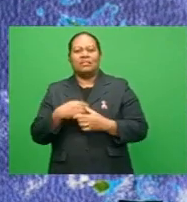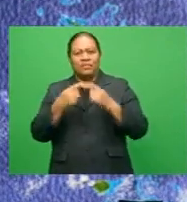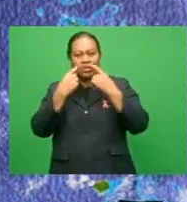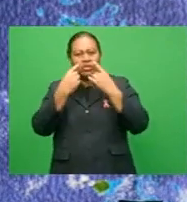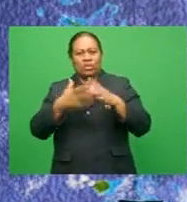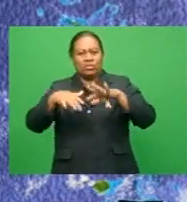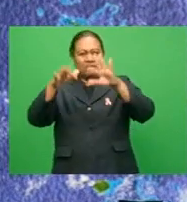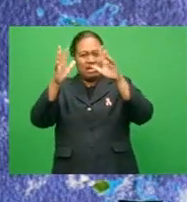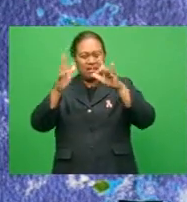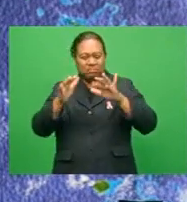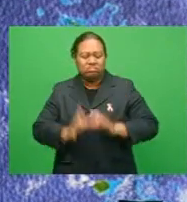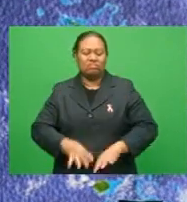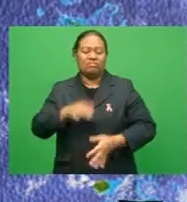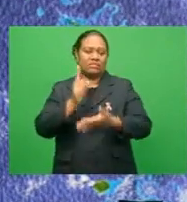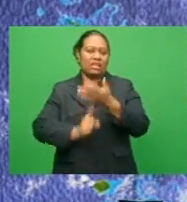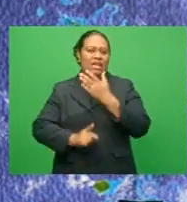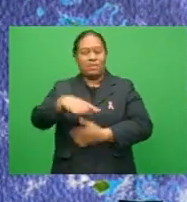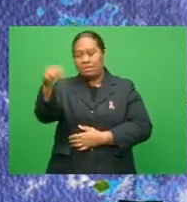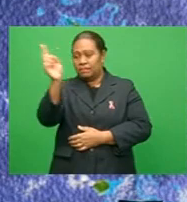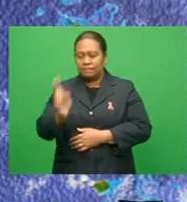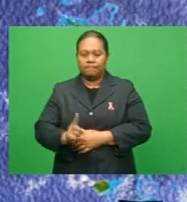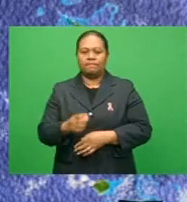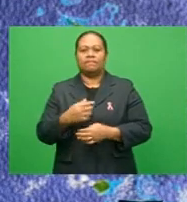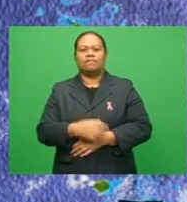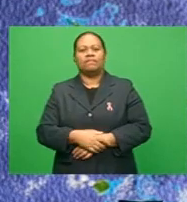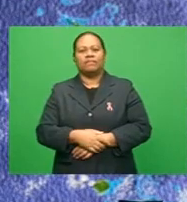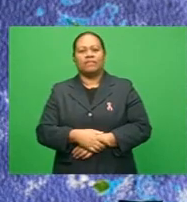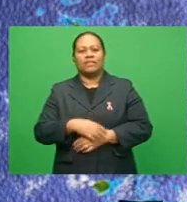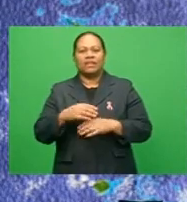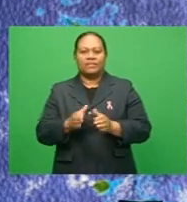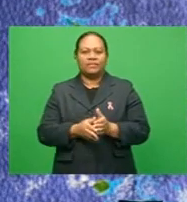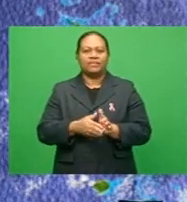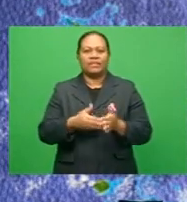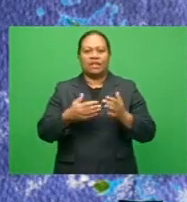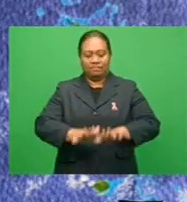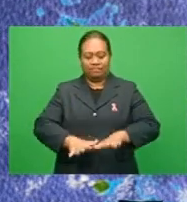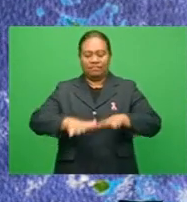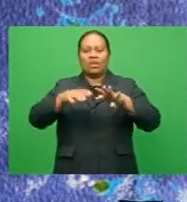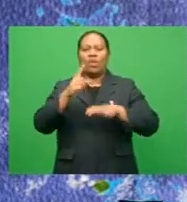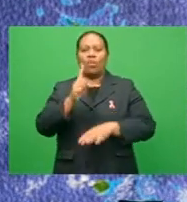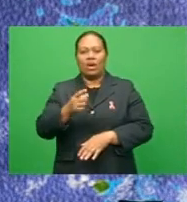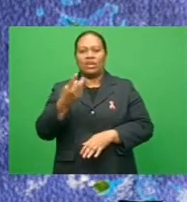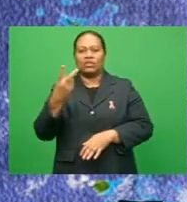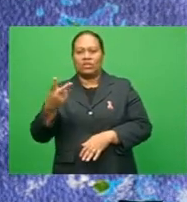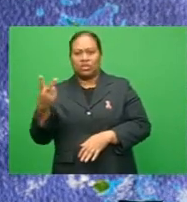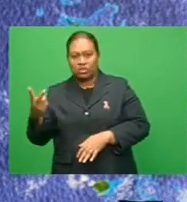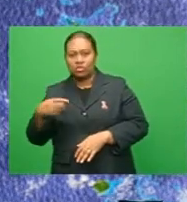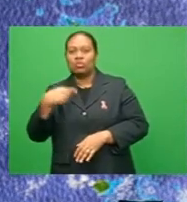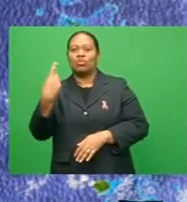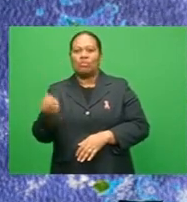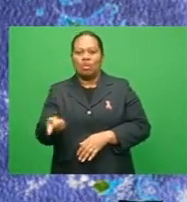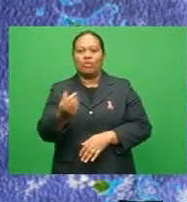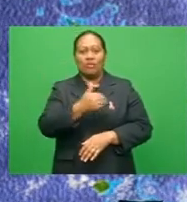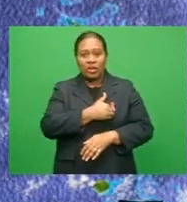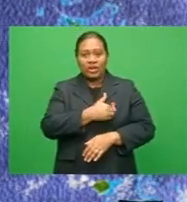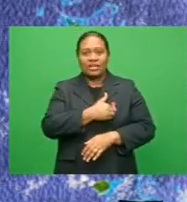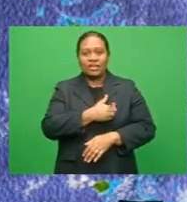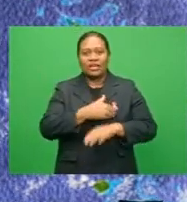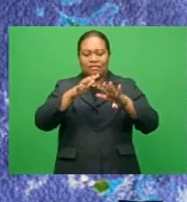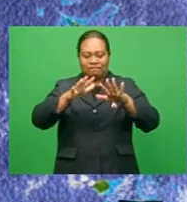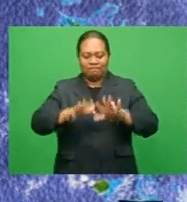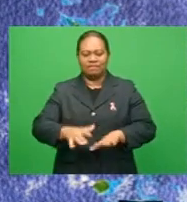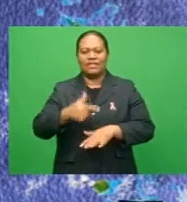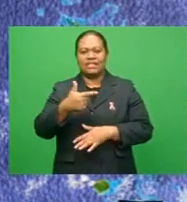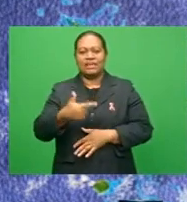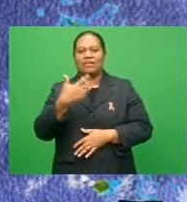in areas of heavy showers and thunderstorms. And turning to the tides, the next high tide is at 1:22 tomorrow morning, with low